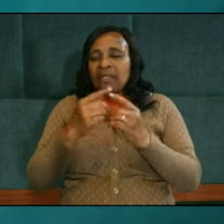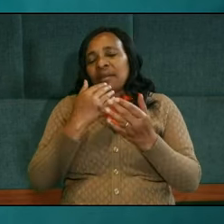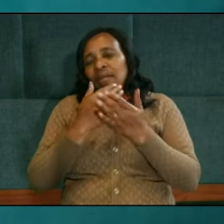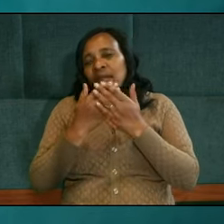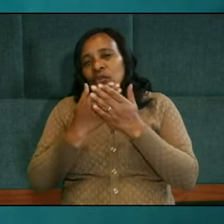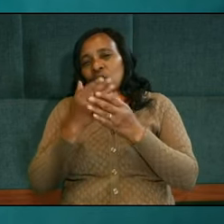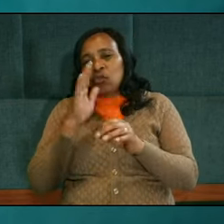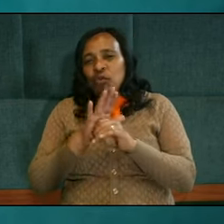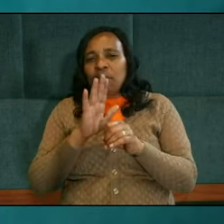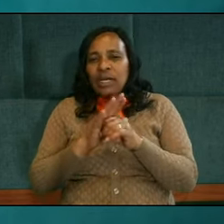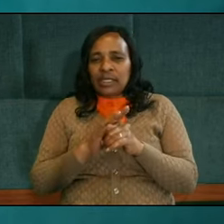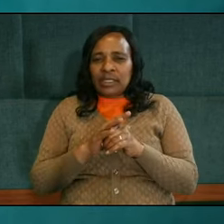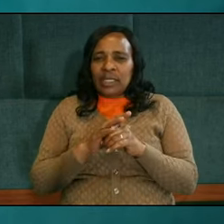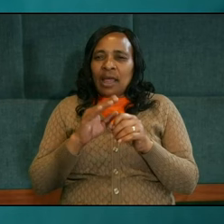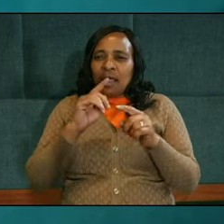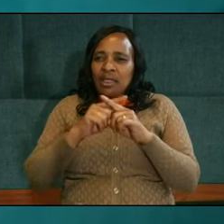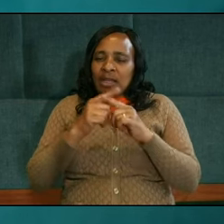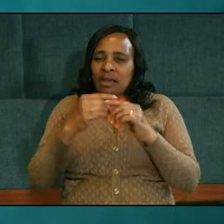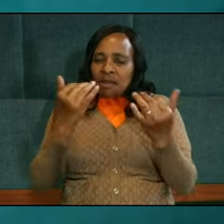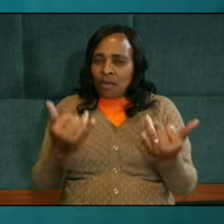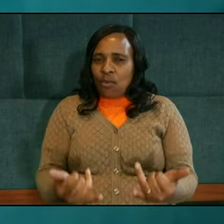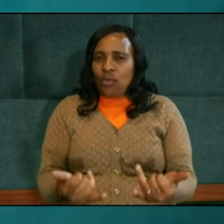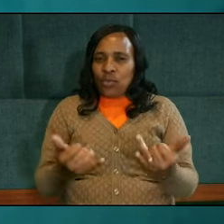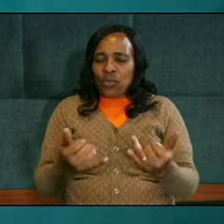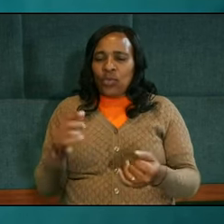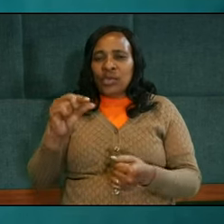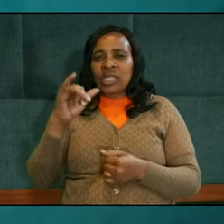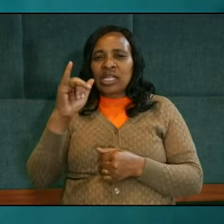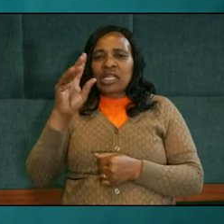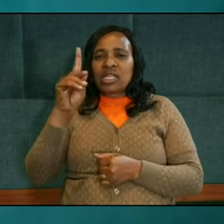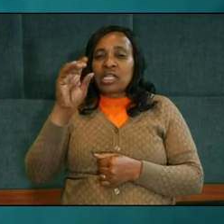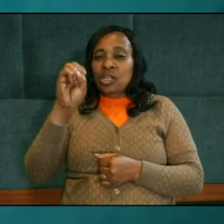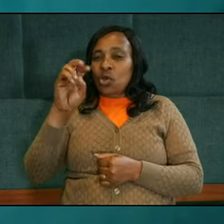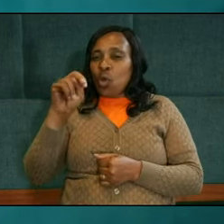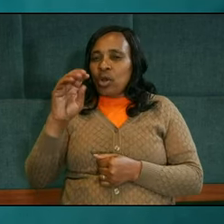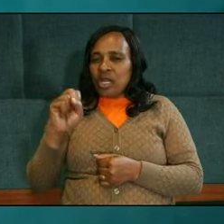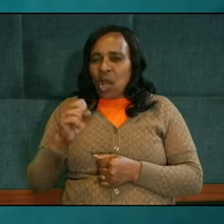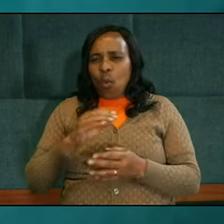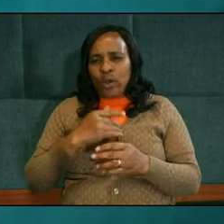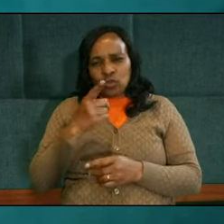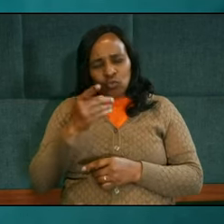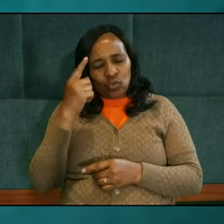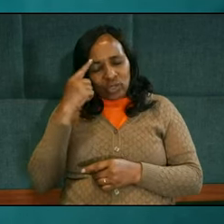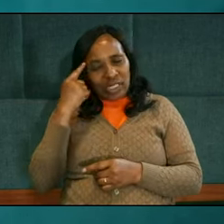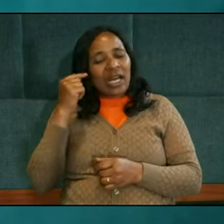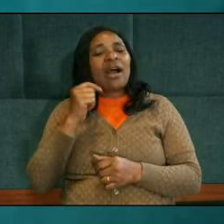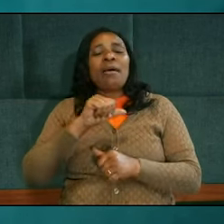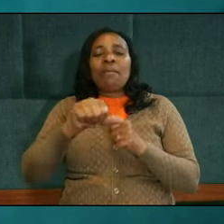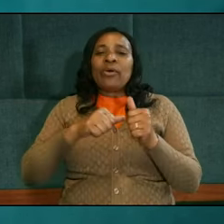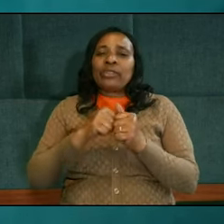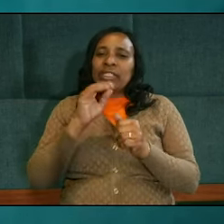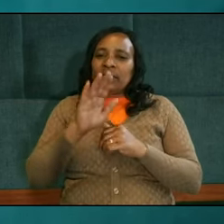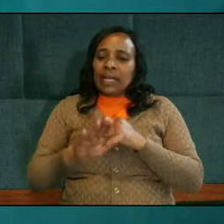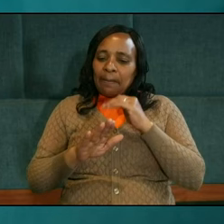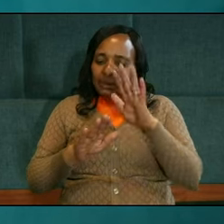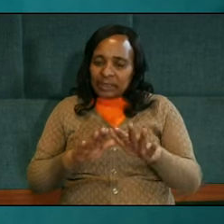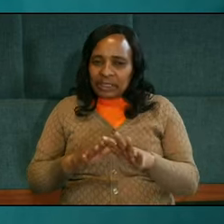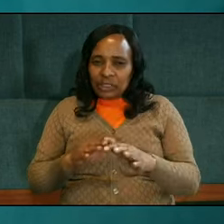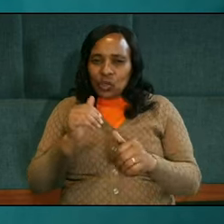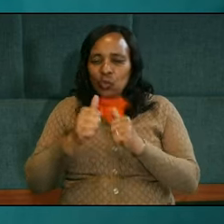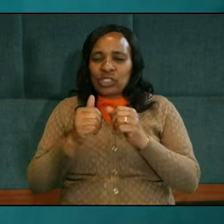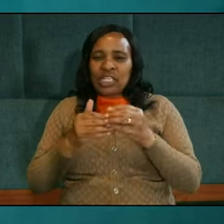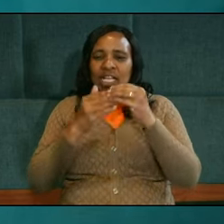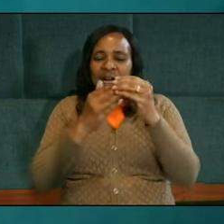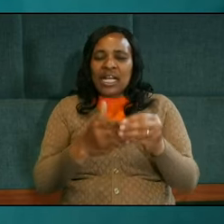much, Steve, for that. Now, Gideon, I want you to think about the steps that led to Saul's